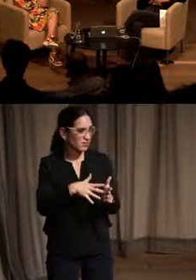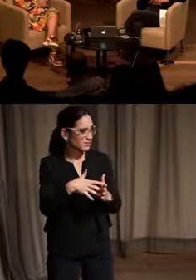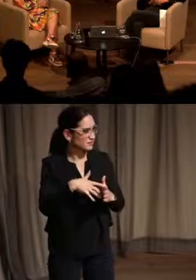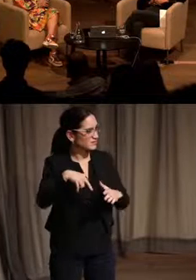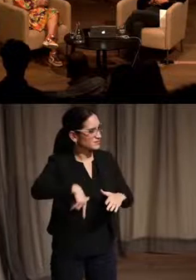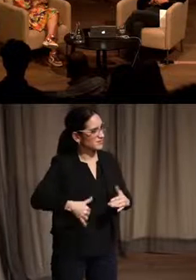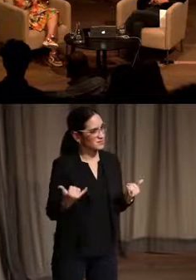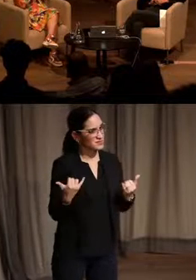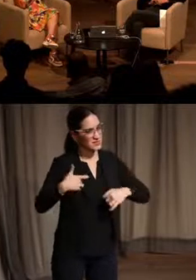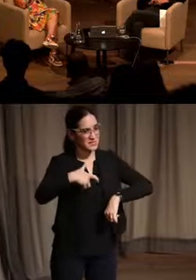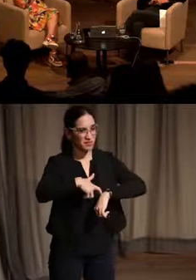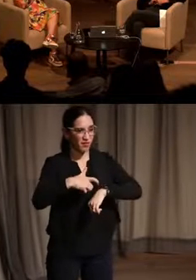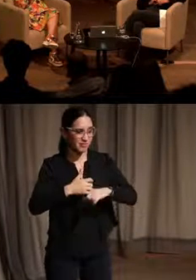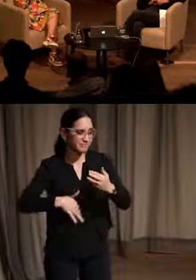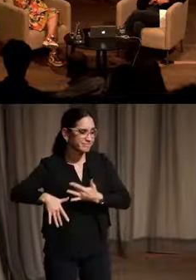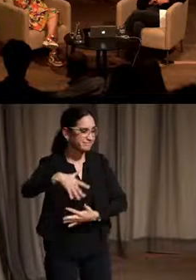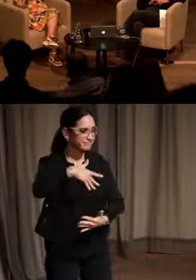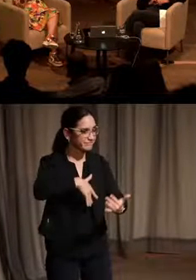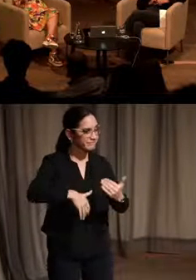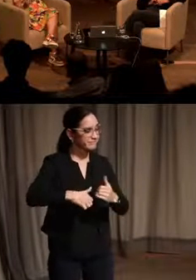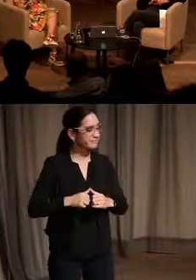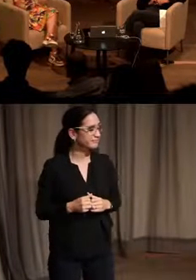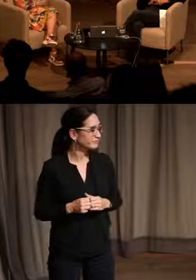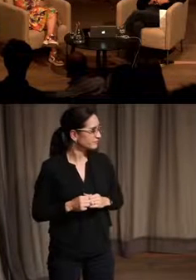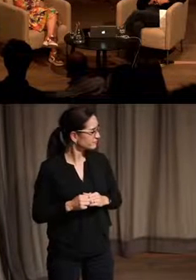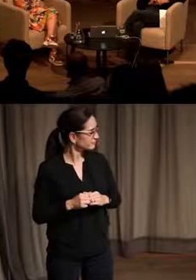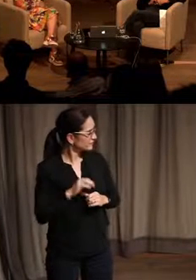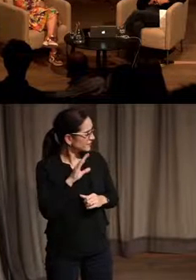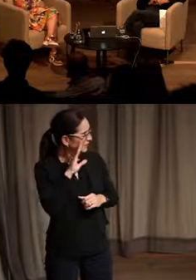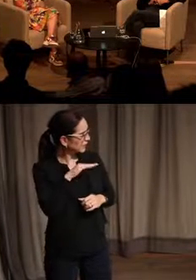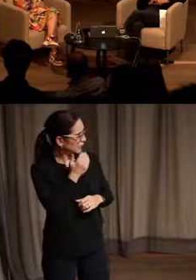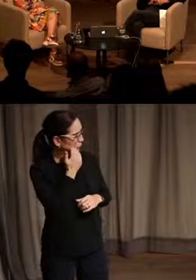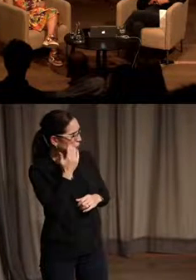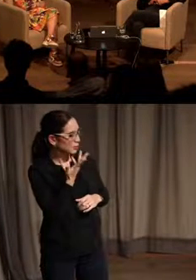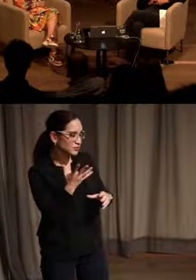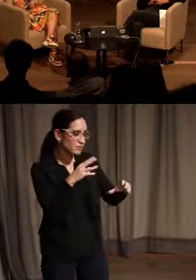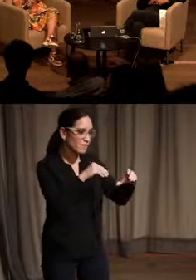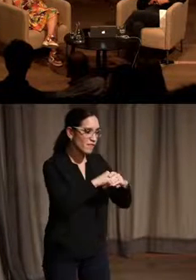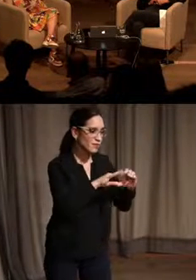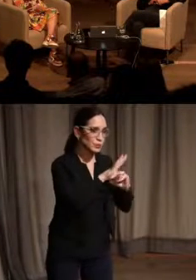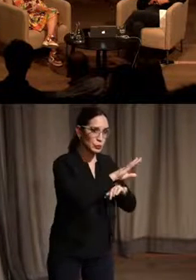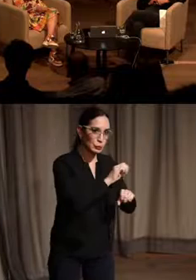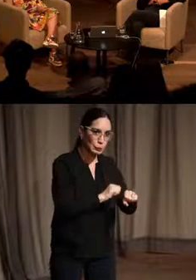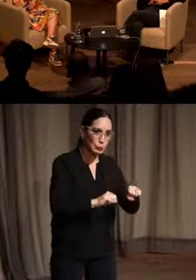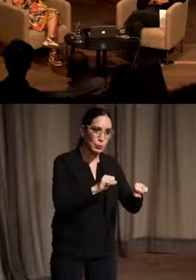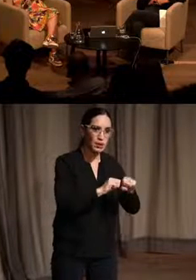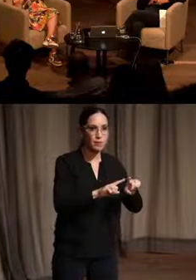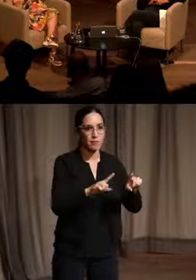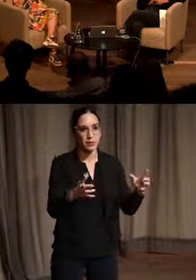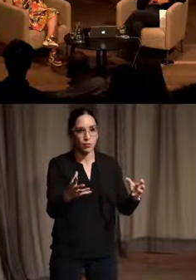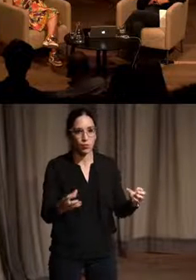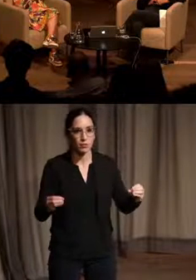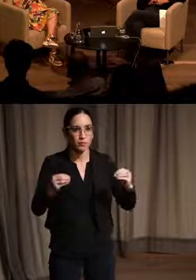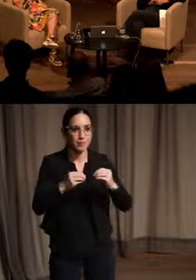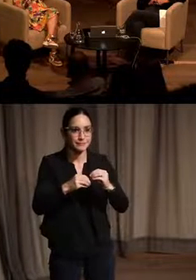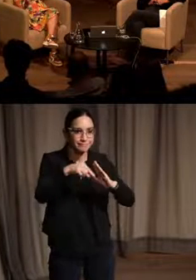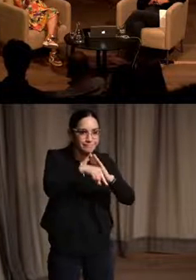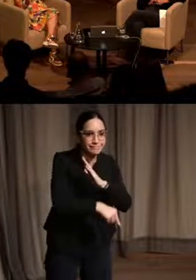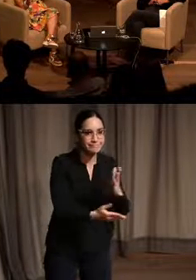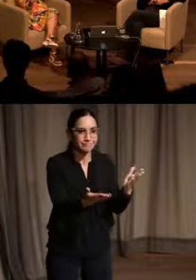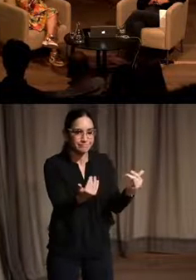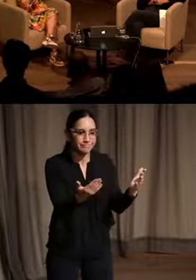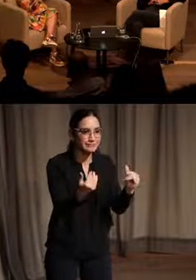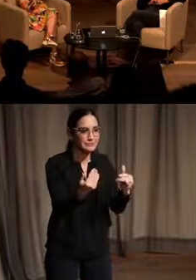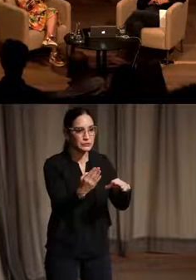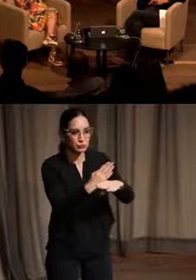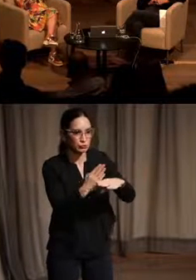work as well. Yeah. I mean, I know it to be a big part of your practice, but I definitely wanted you to mention it. I'm curious to know